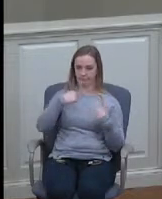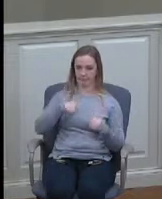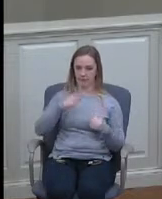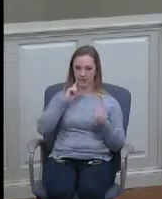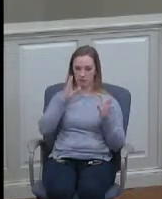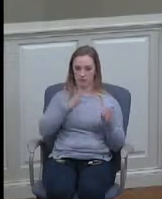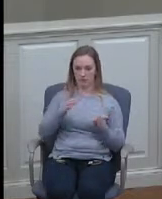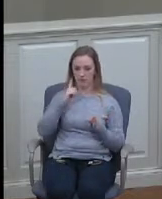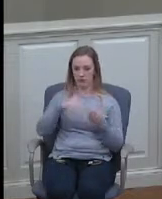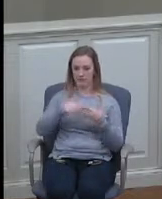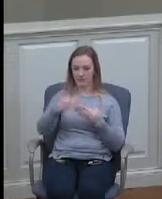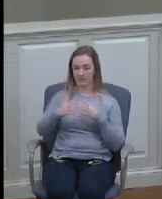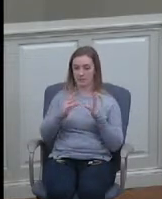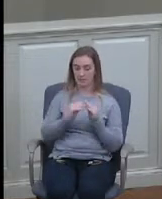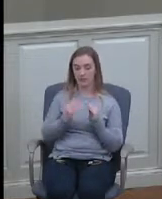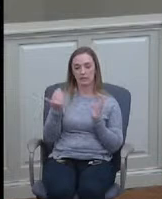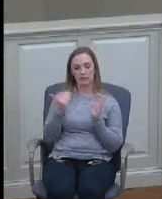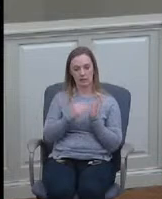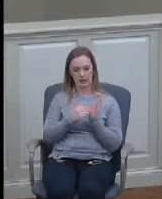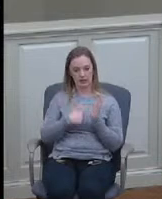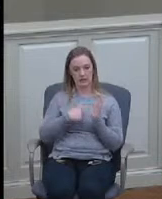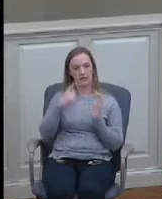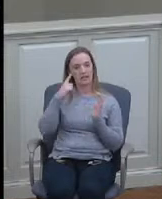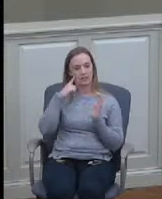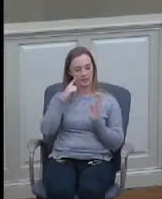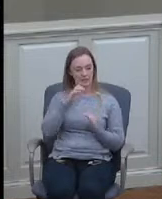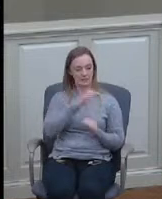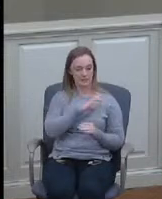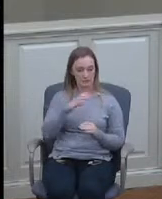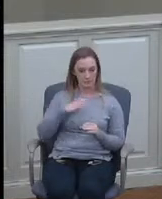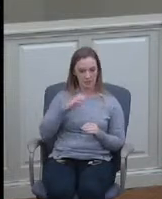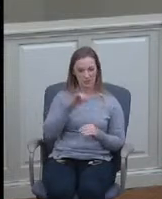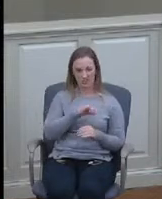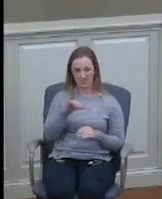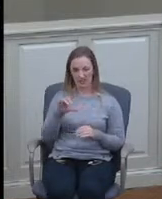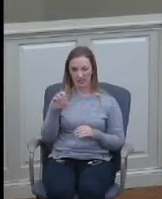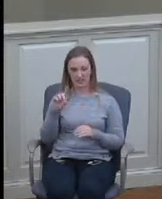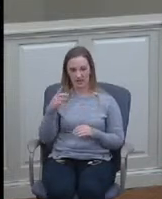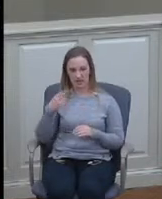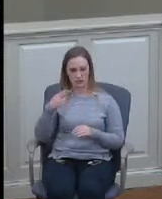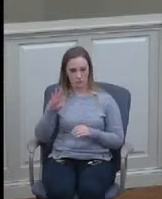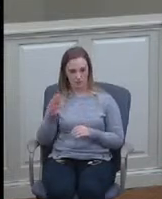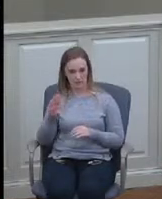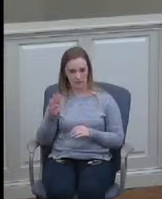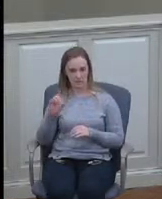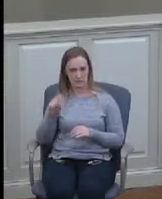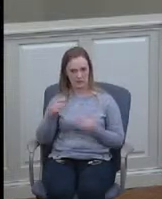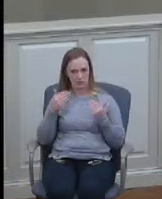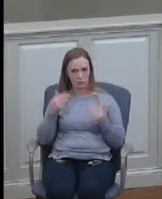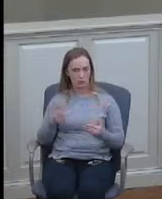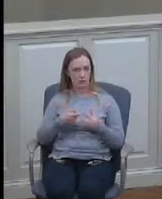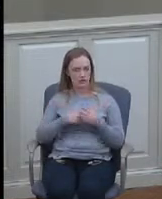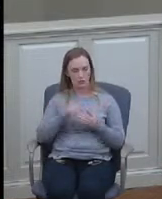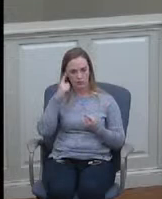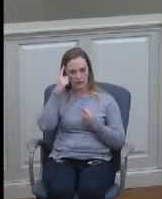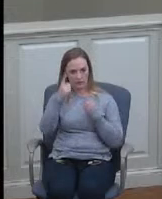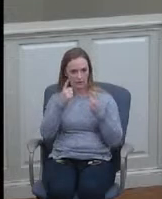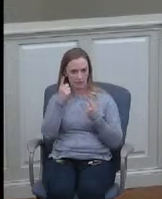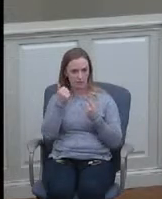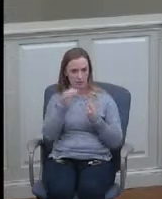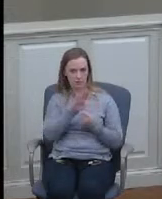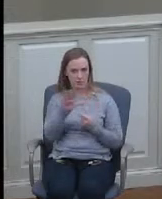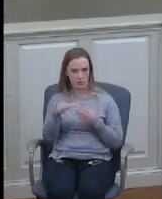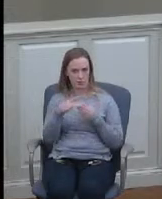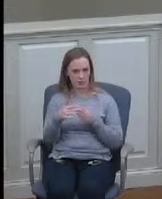to the commission, like the DAHB, should begin to think a little bit about these guidelines,